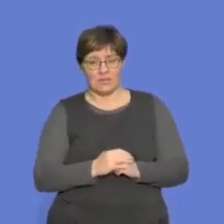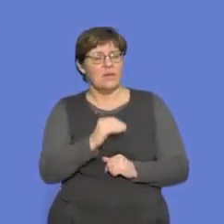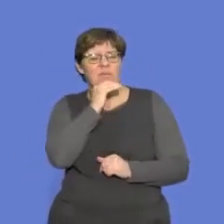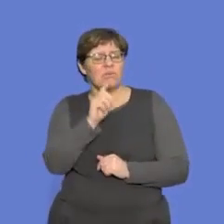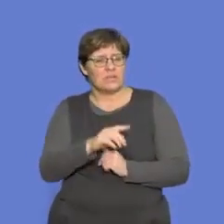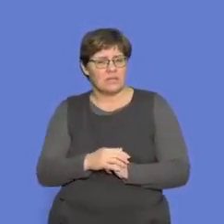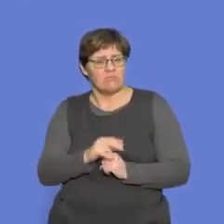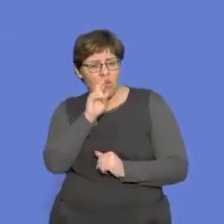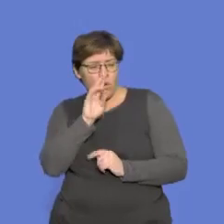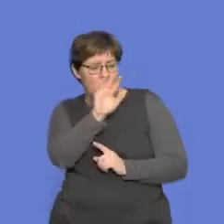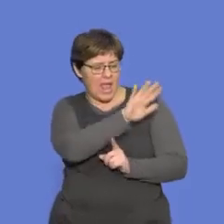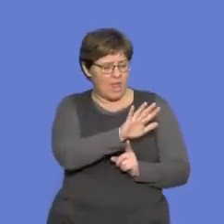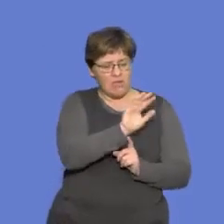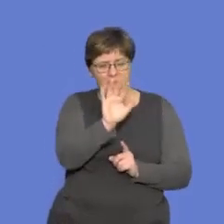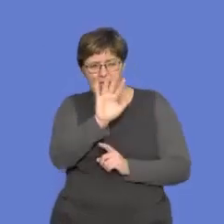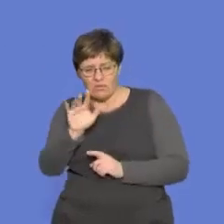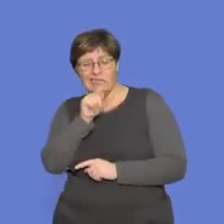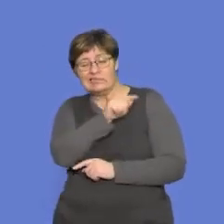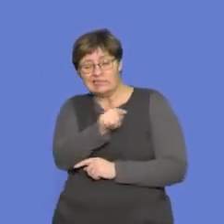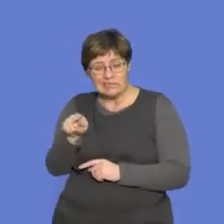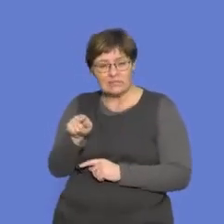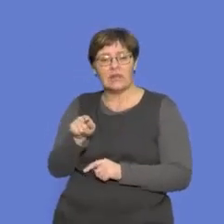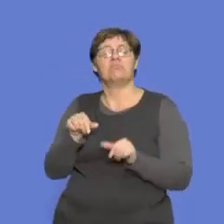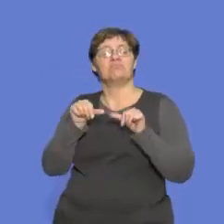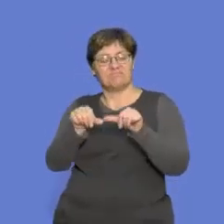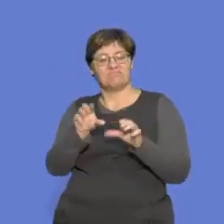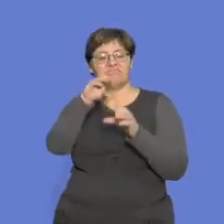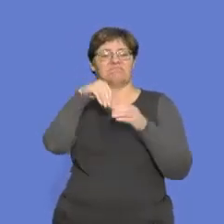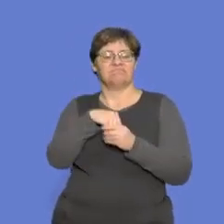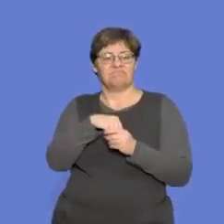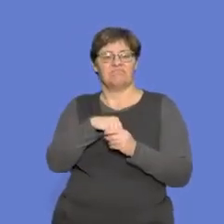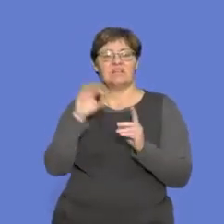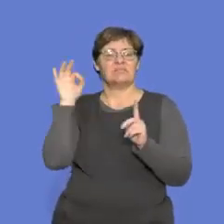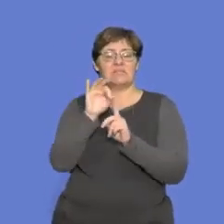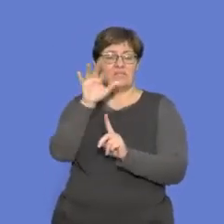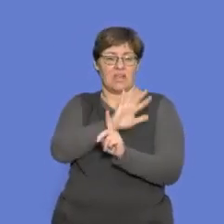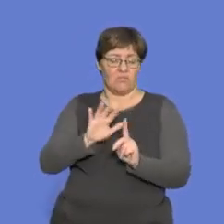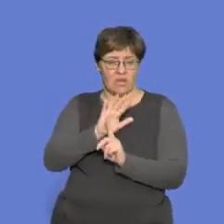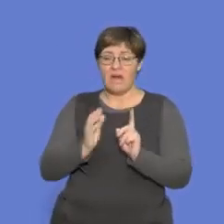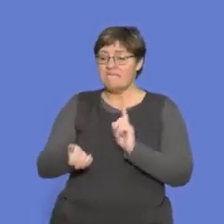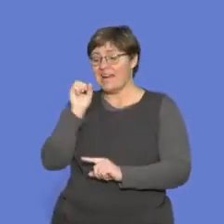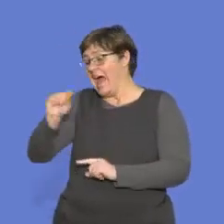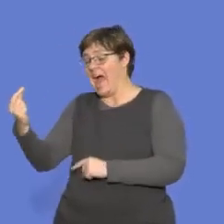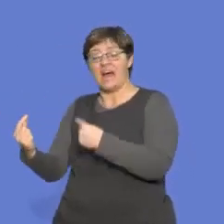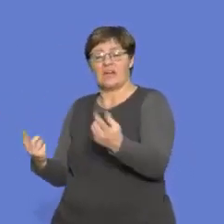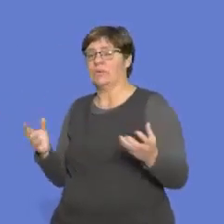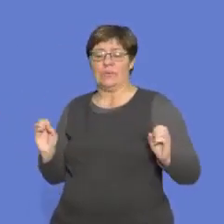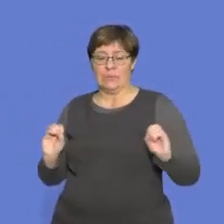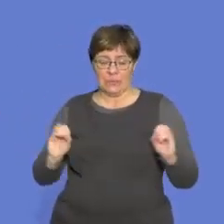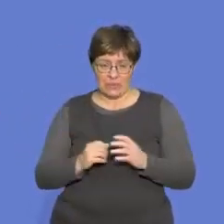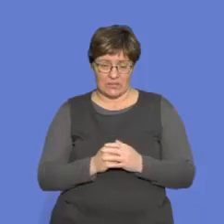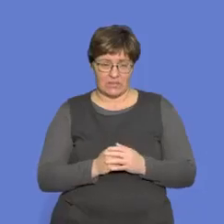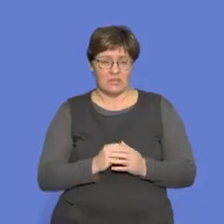we look at these areas, these endemic species are concentrated in specific areas that are found nowhere else in the world, and that makes